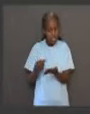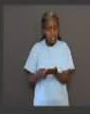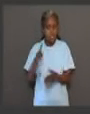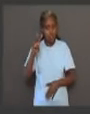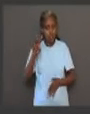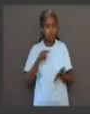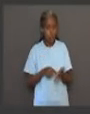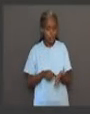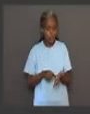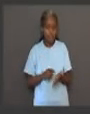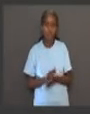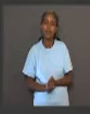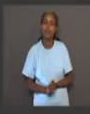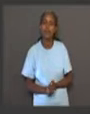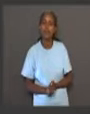points?